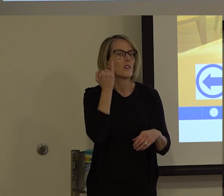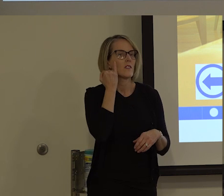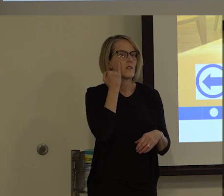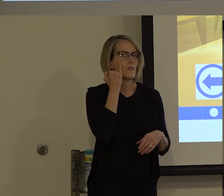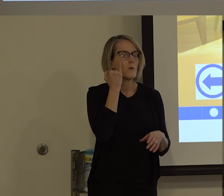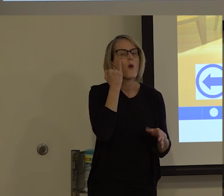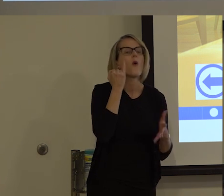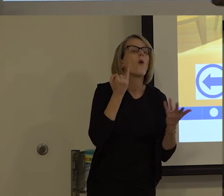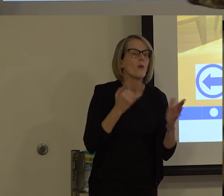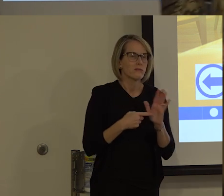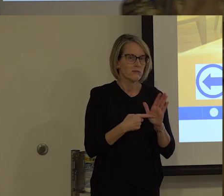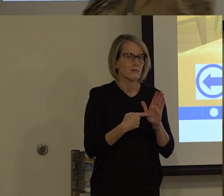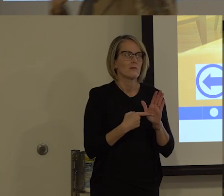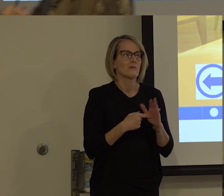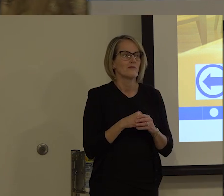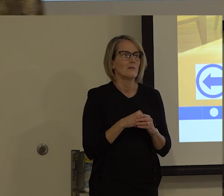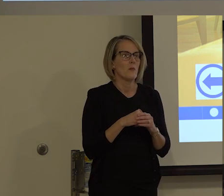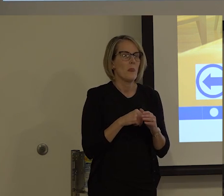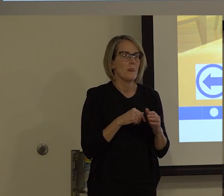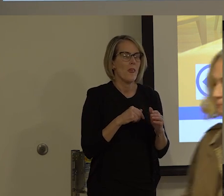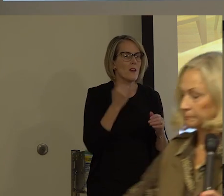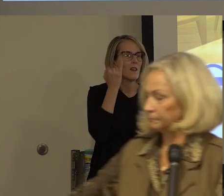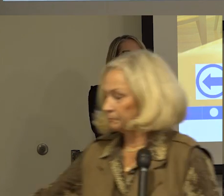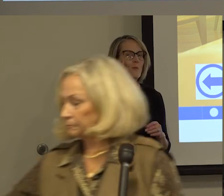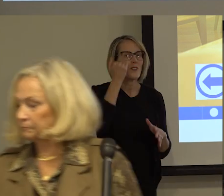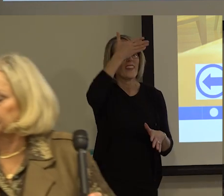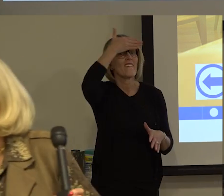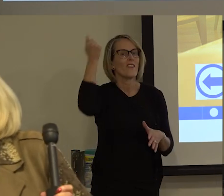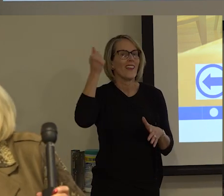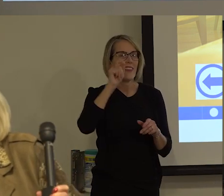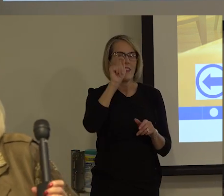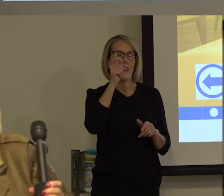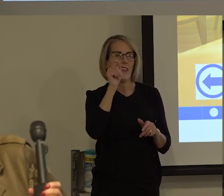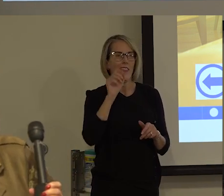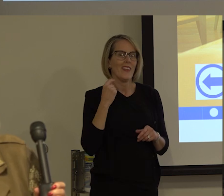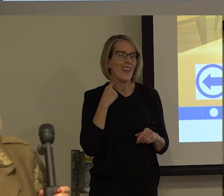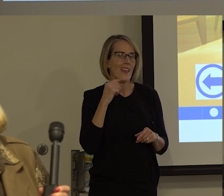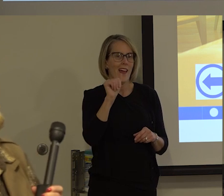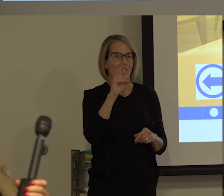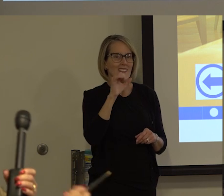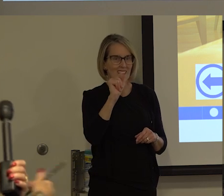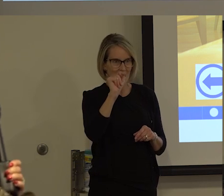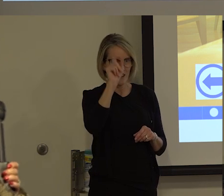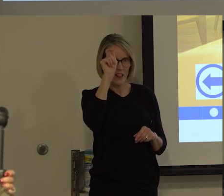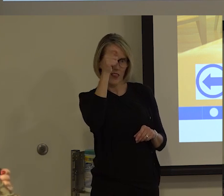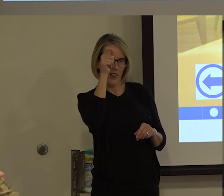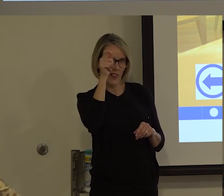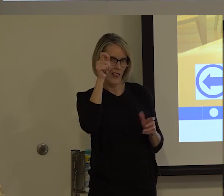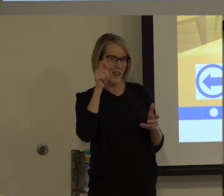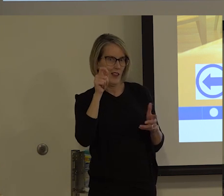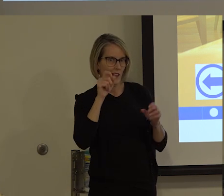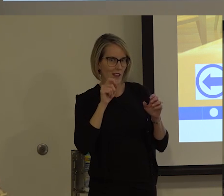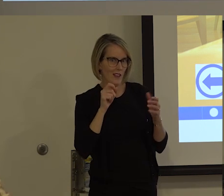the accent mark, can you input that like, hey, did you remember the accent mark? Or is it just For like- fill-in, it's not. It wouldn't be